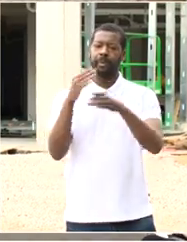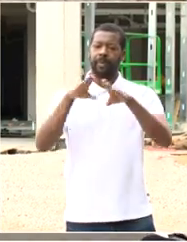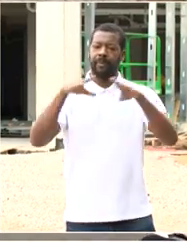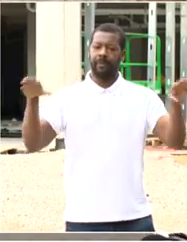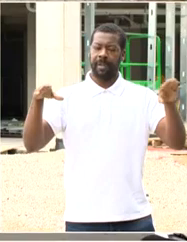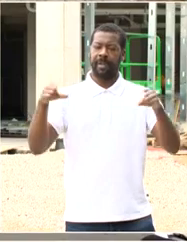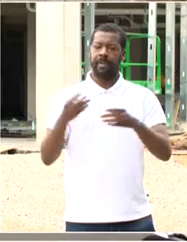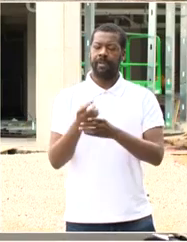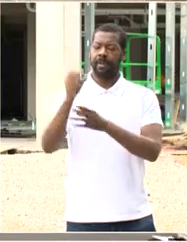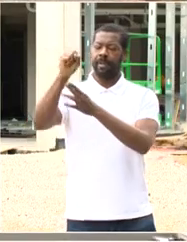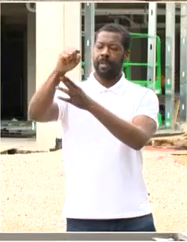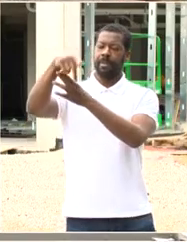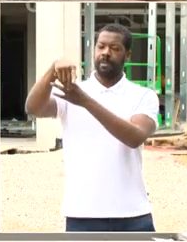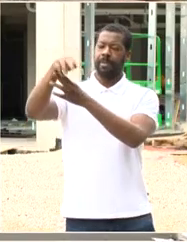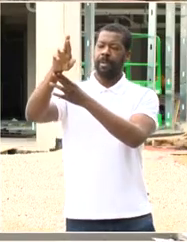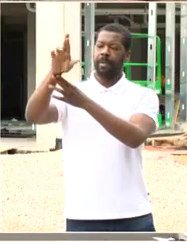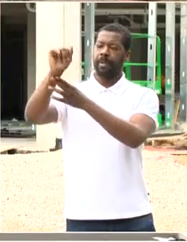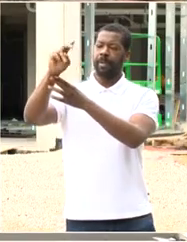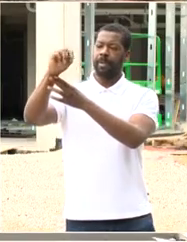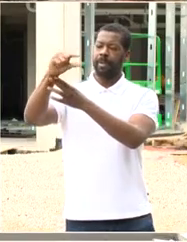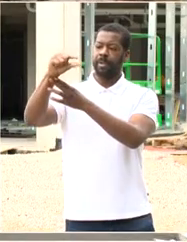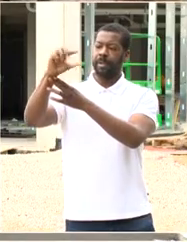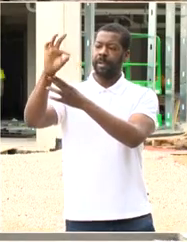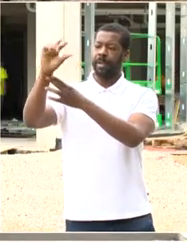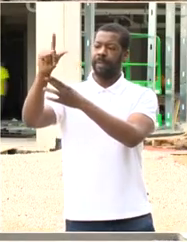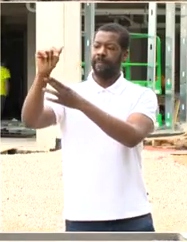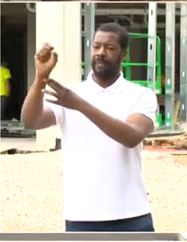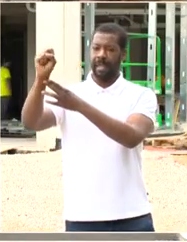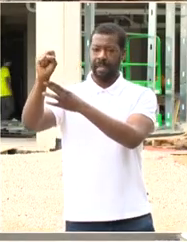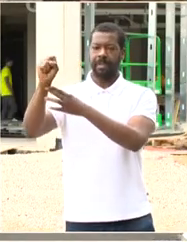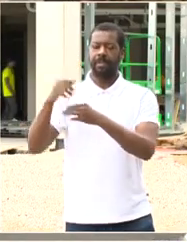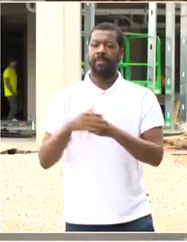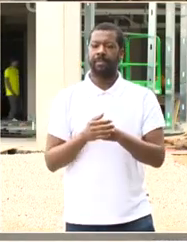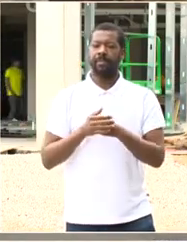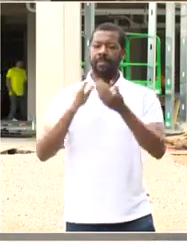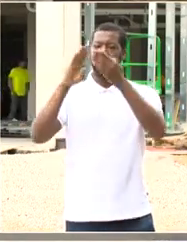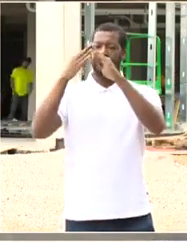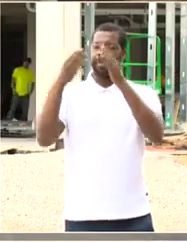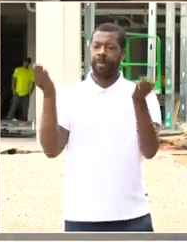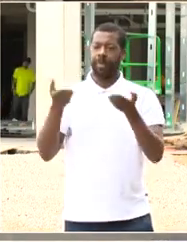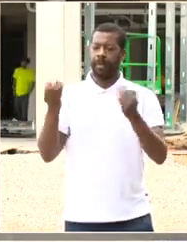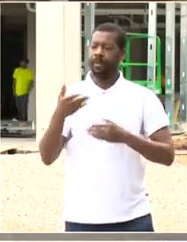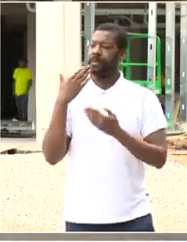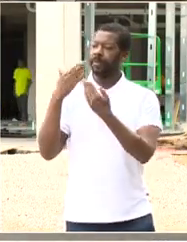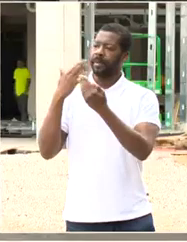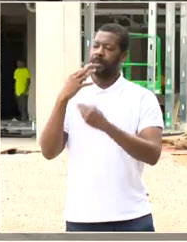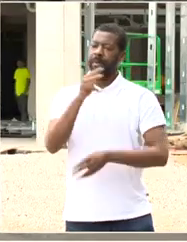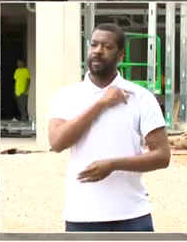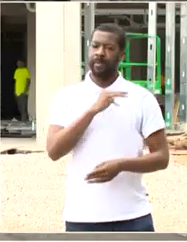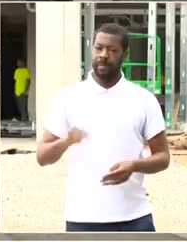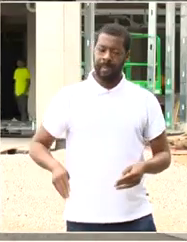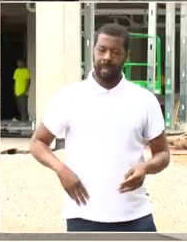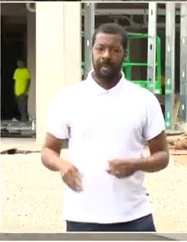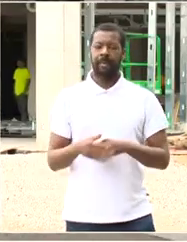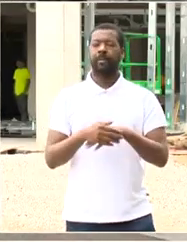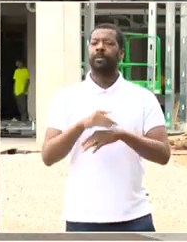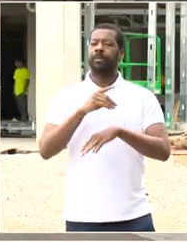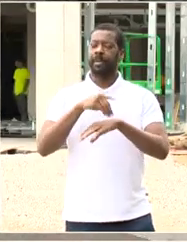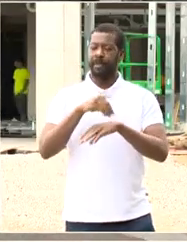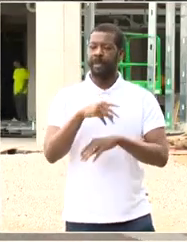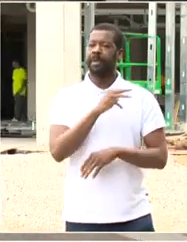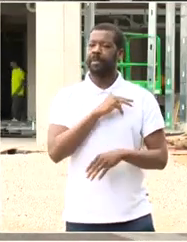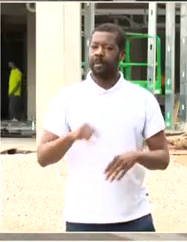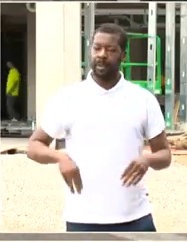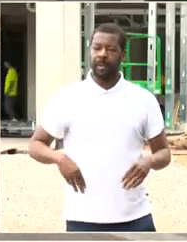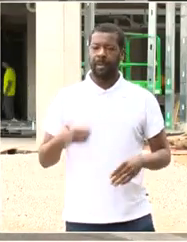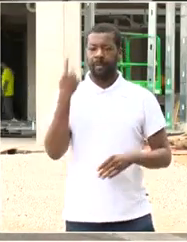our redevelopment here in Petworth. I want to thank you for this opportunity. Thank you to the mayor, the deputy mayor, for victory as the